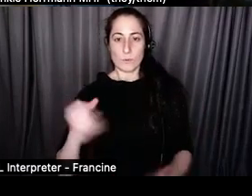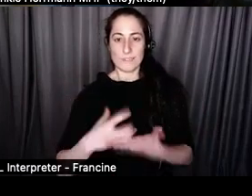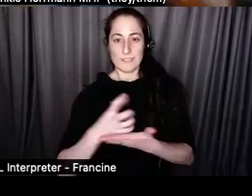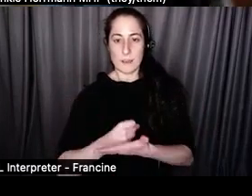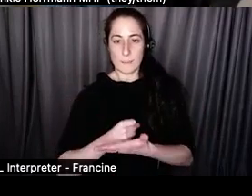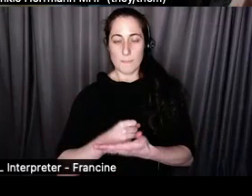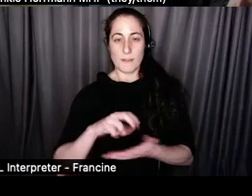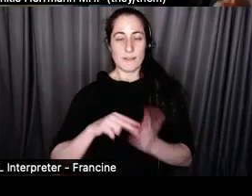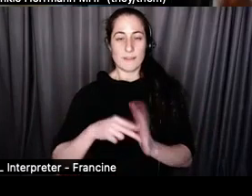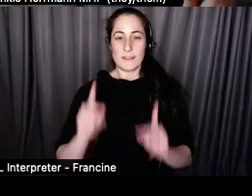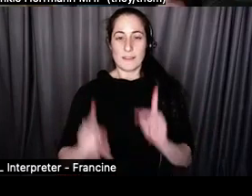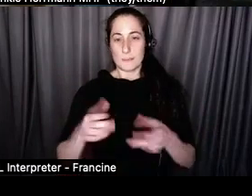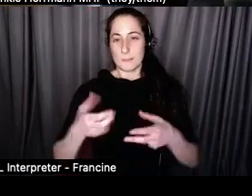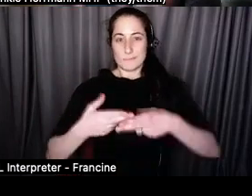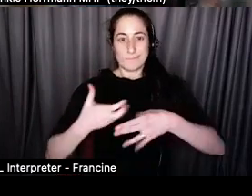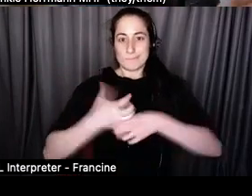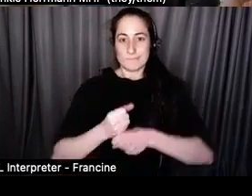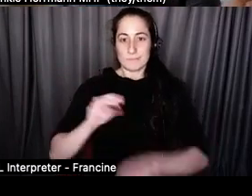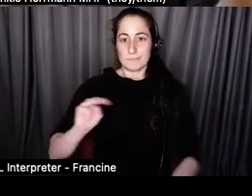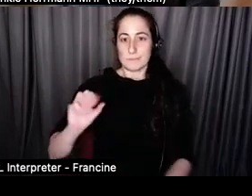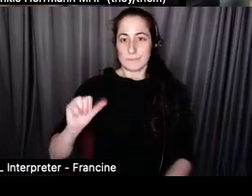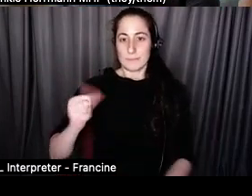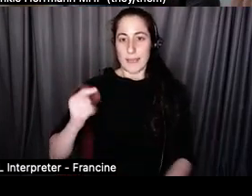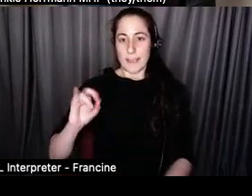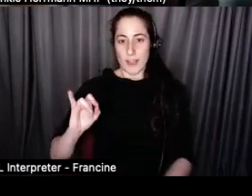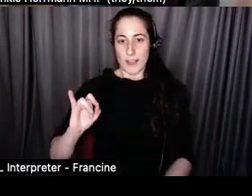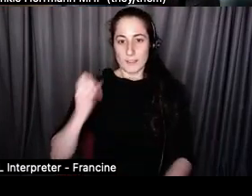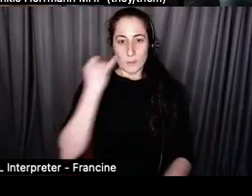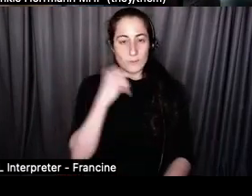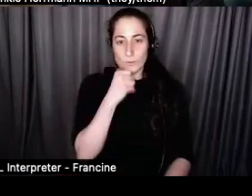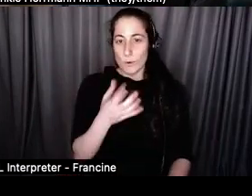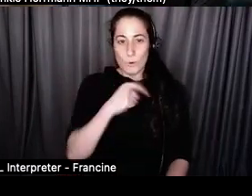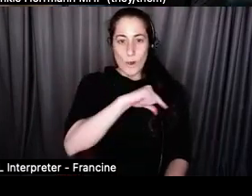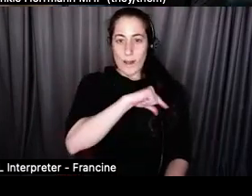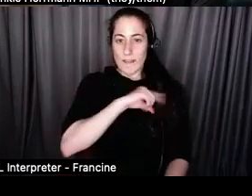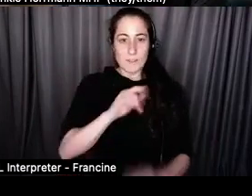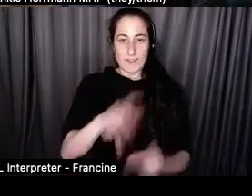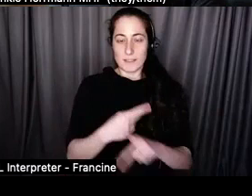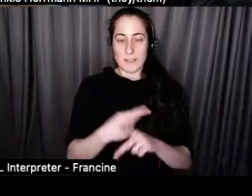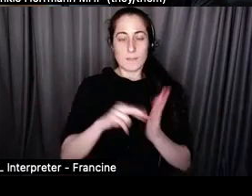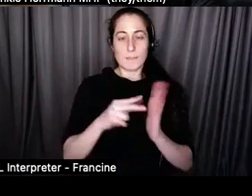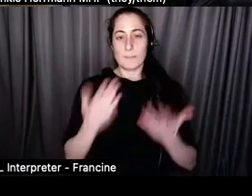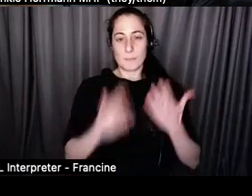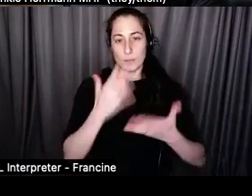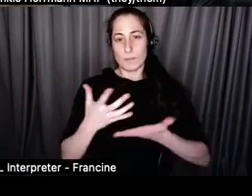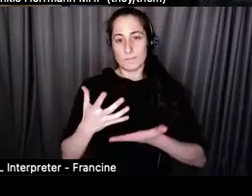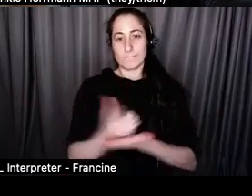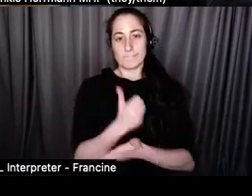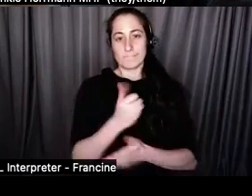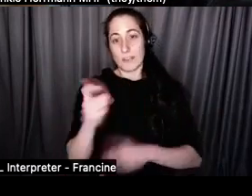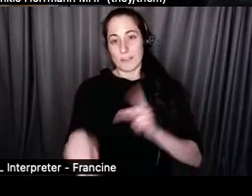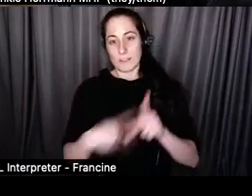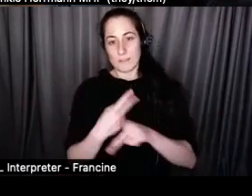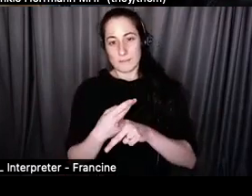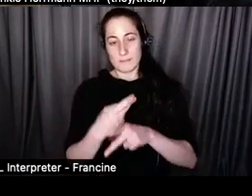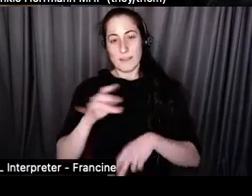So people kind of call that MAGI versus if you don't qualify for that kind, you might then qualify for this other kind, which is